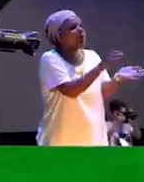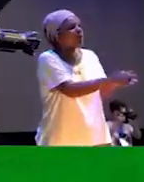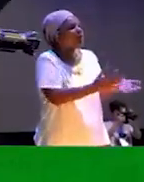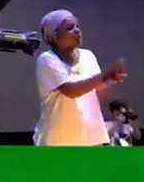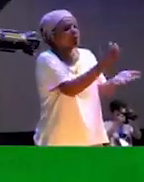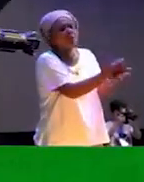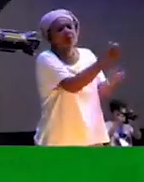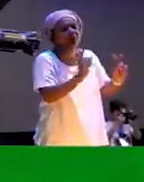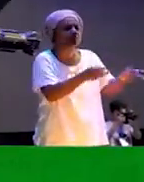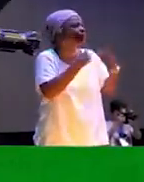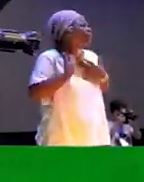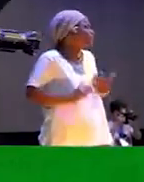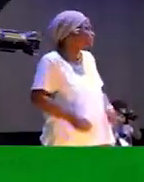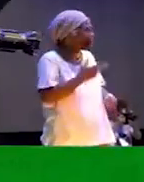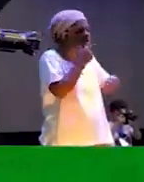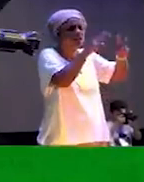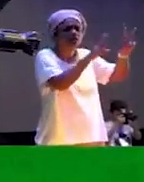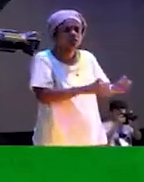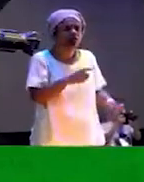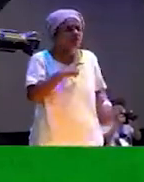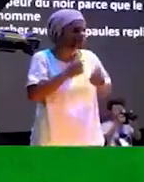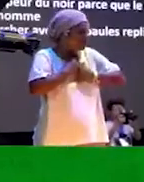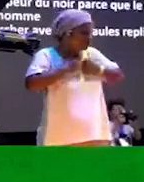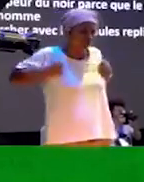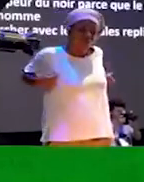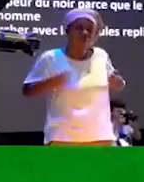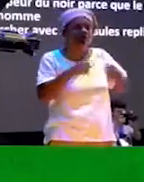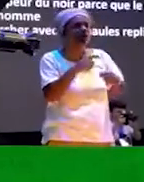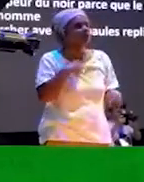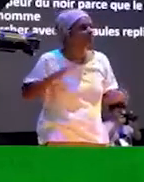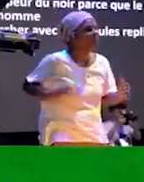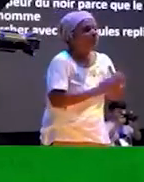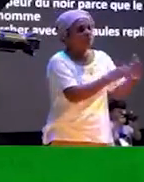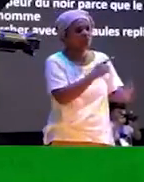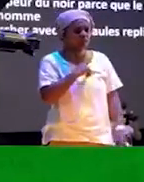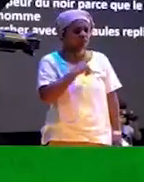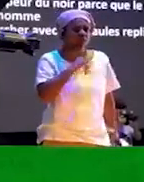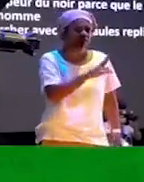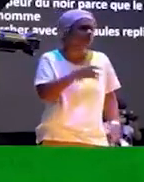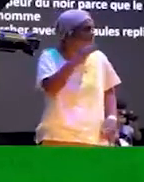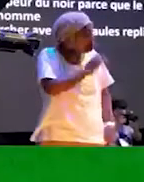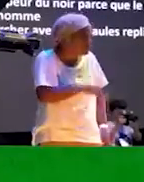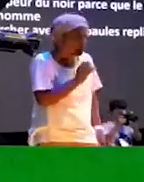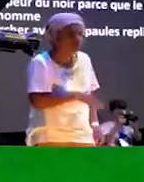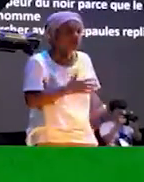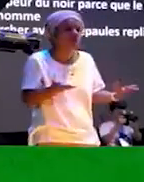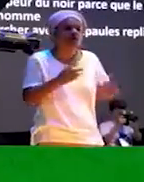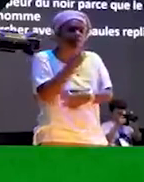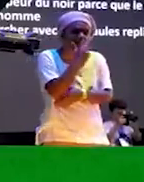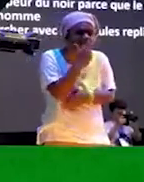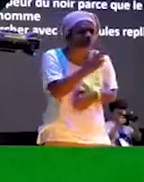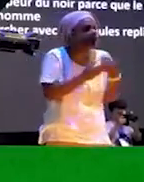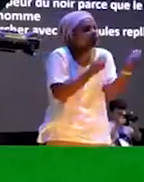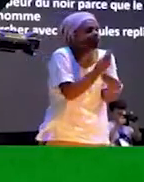clothes to hide my target practice body from dagger eyes. Tired of being scared of the dark because the boogeyman is a man. Tired of